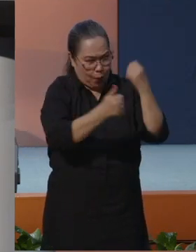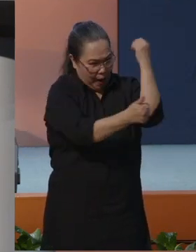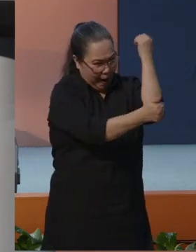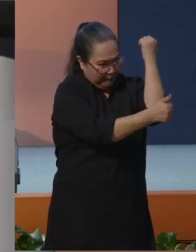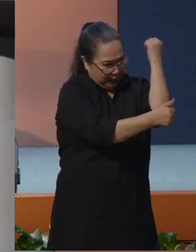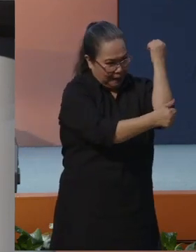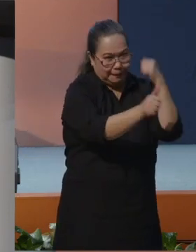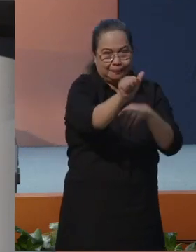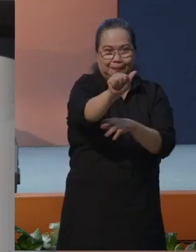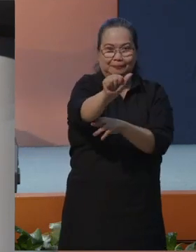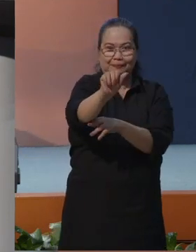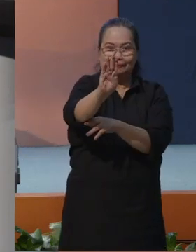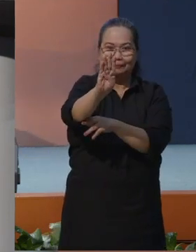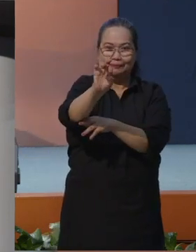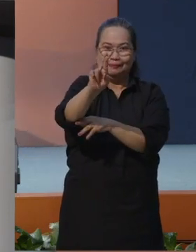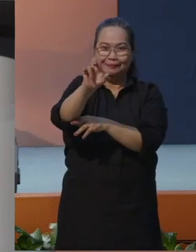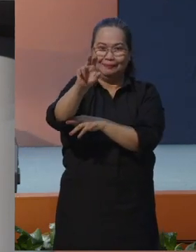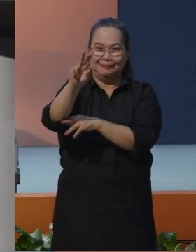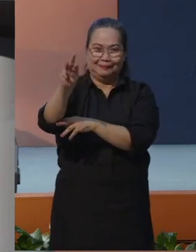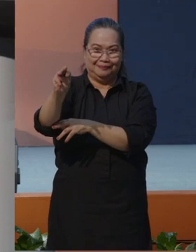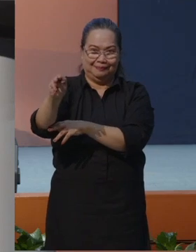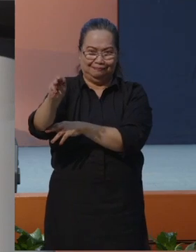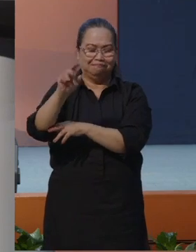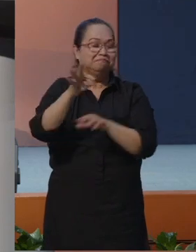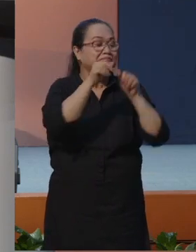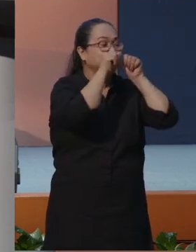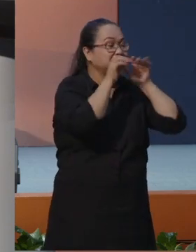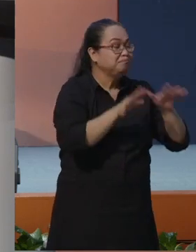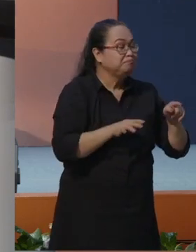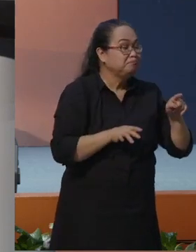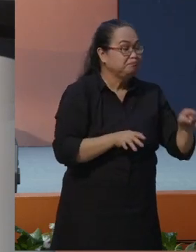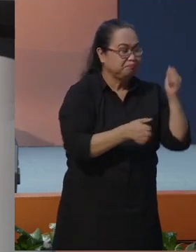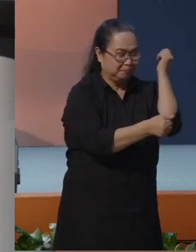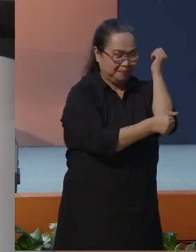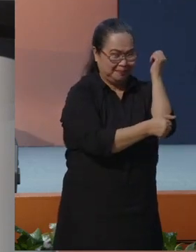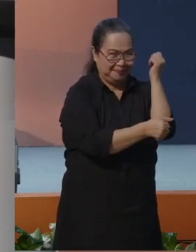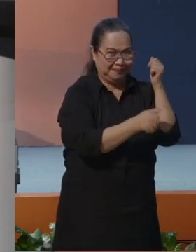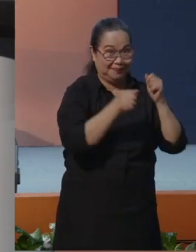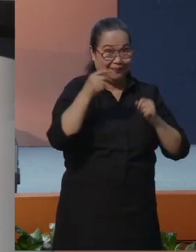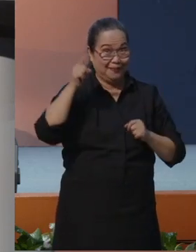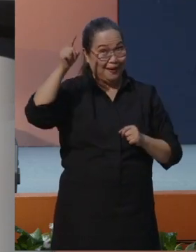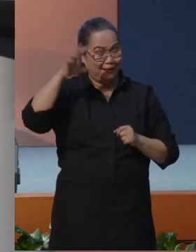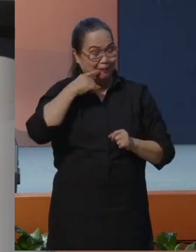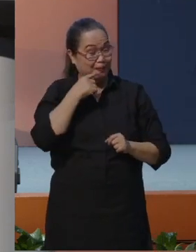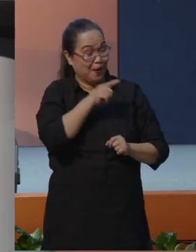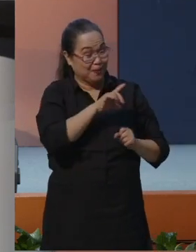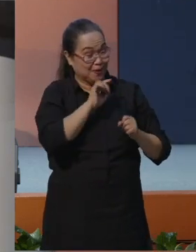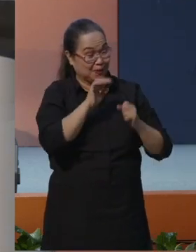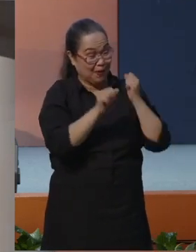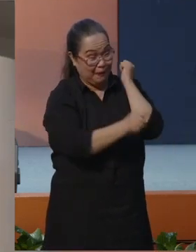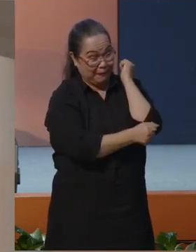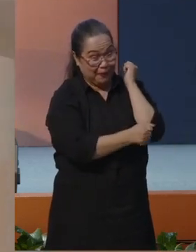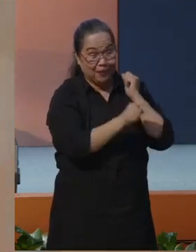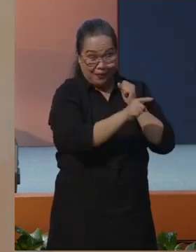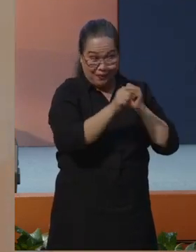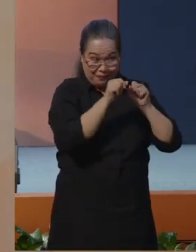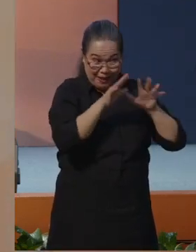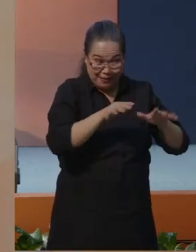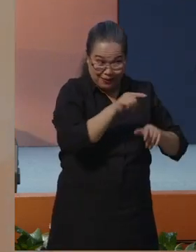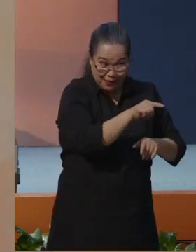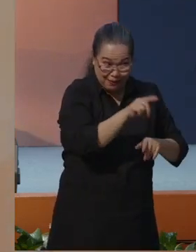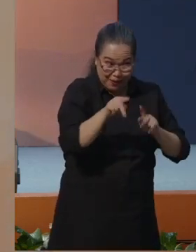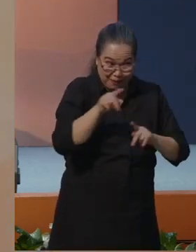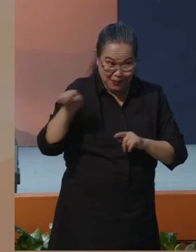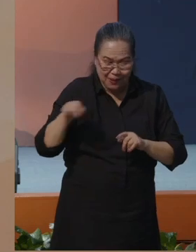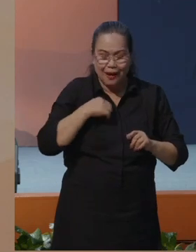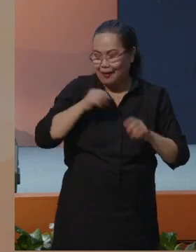sa Genesis 12, verse 3, I will bless those who bless you, and him who dishonors you